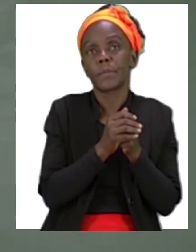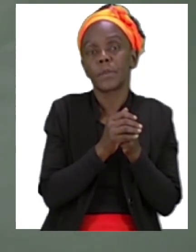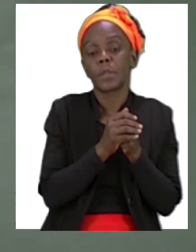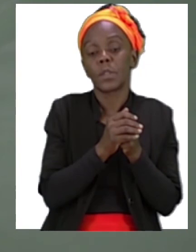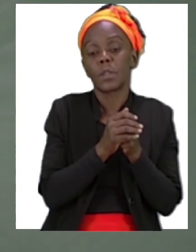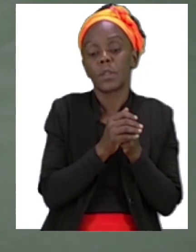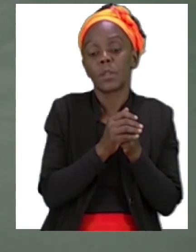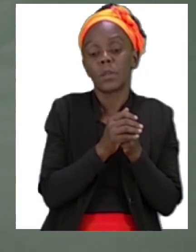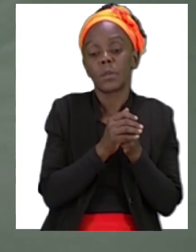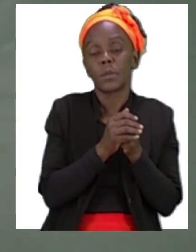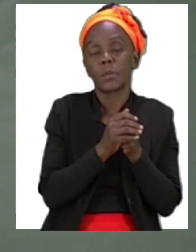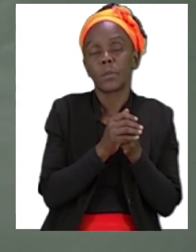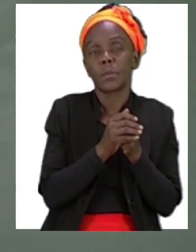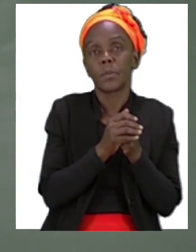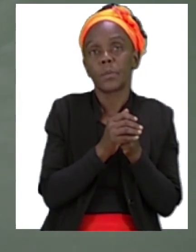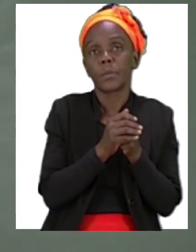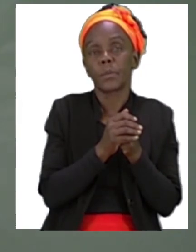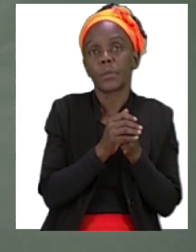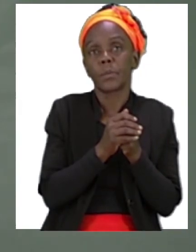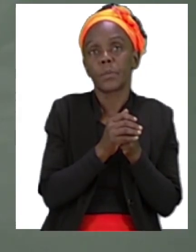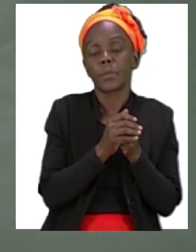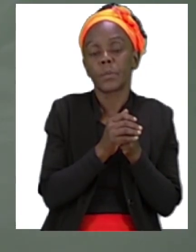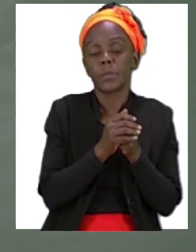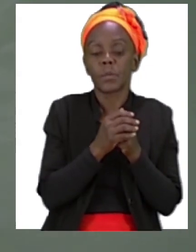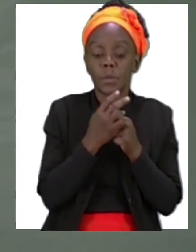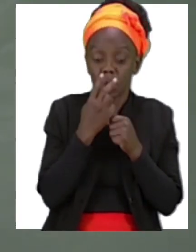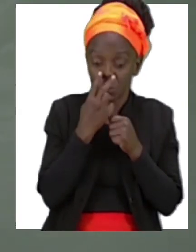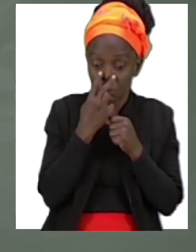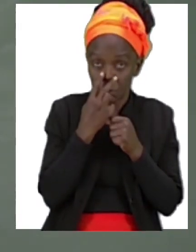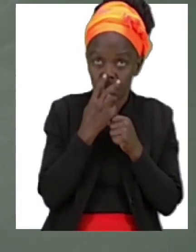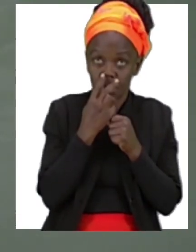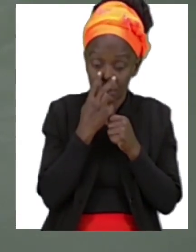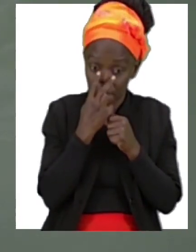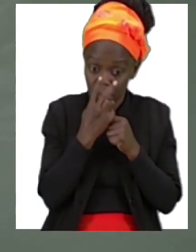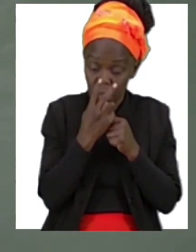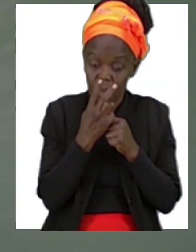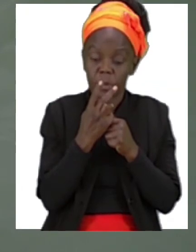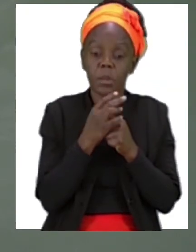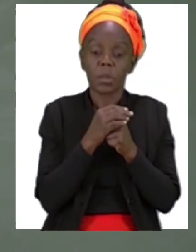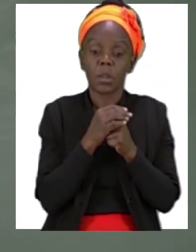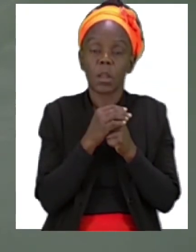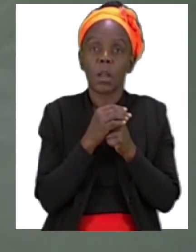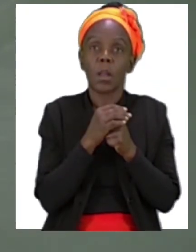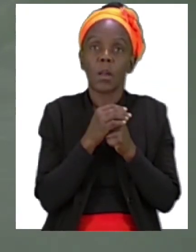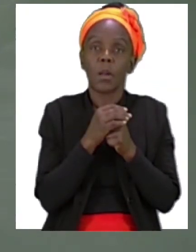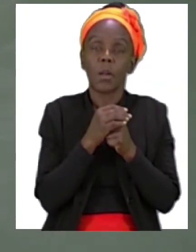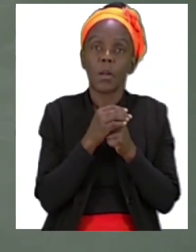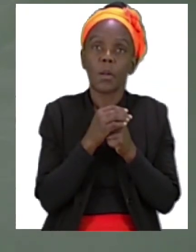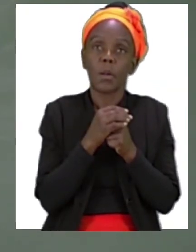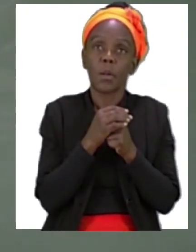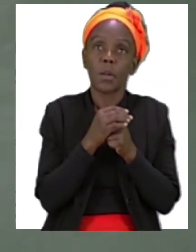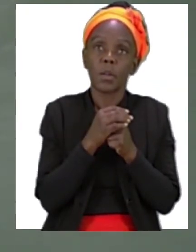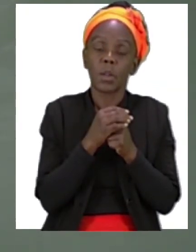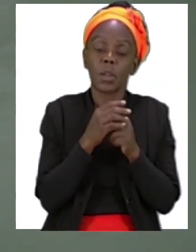the difference was, we now need to subtract. So we know that this is